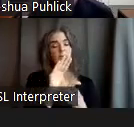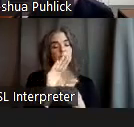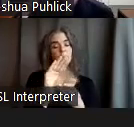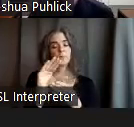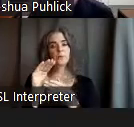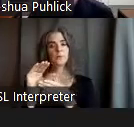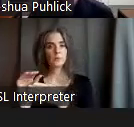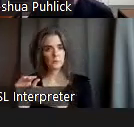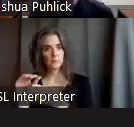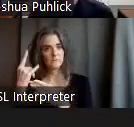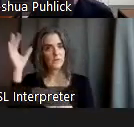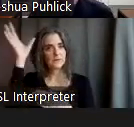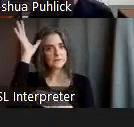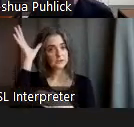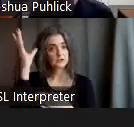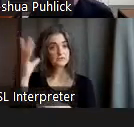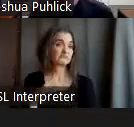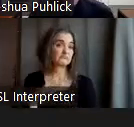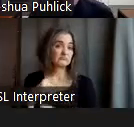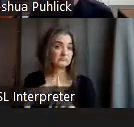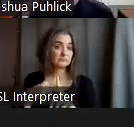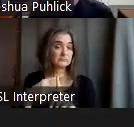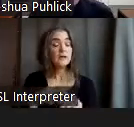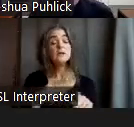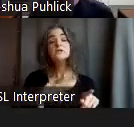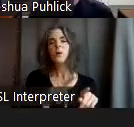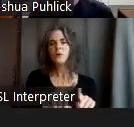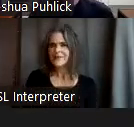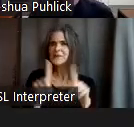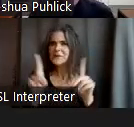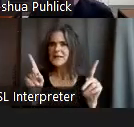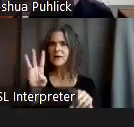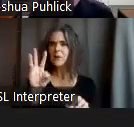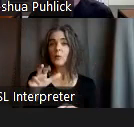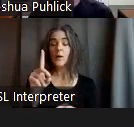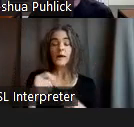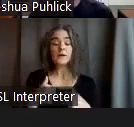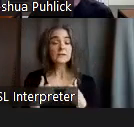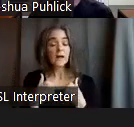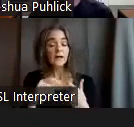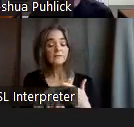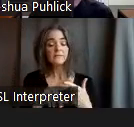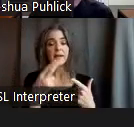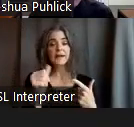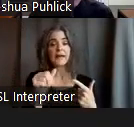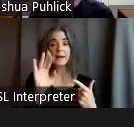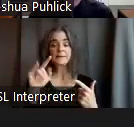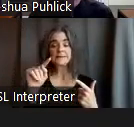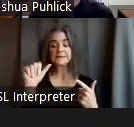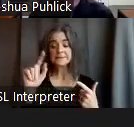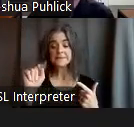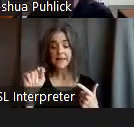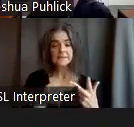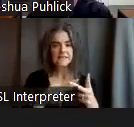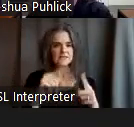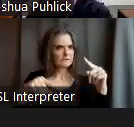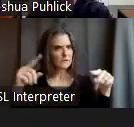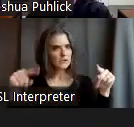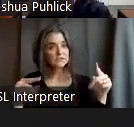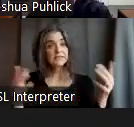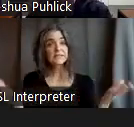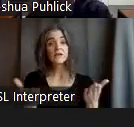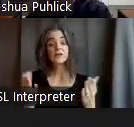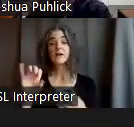So this unique wildlife habitat and biodiversity that we have here at the Jones